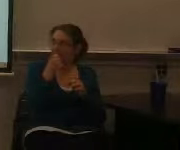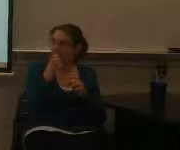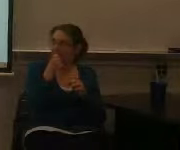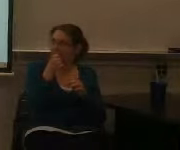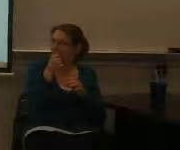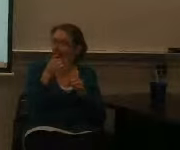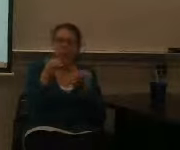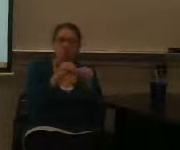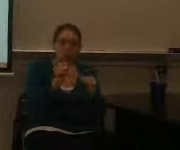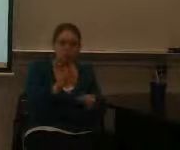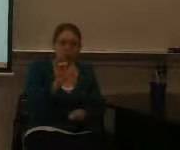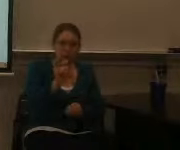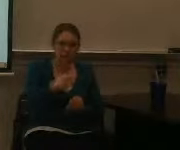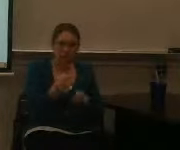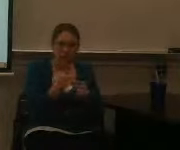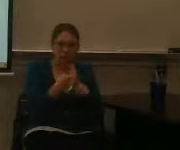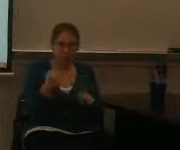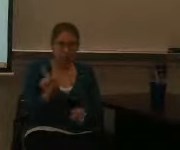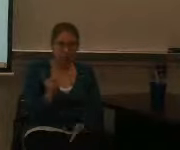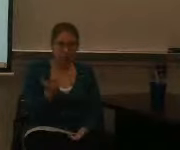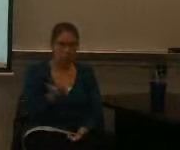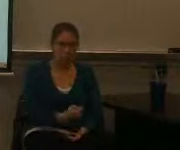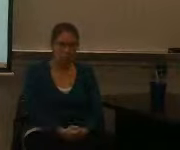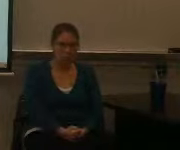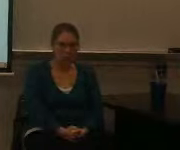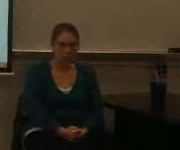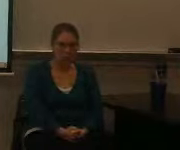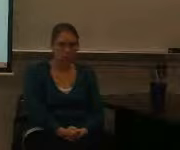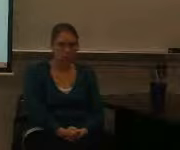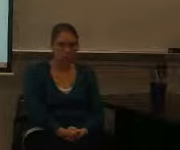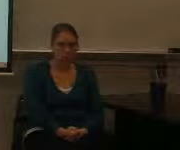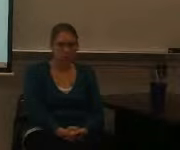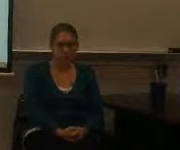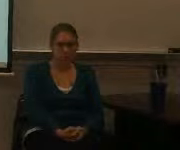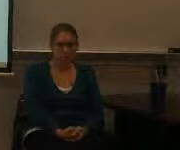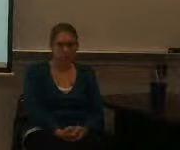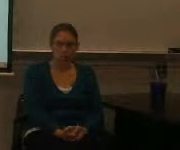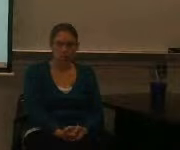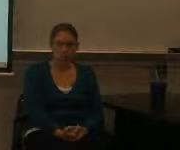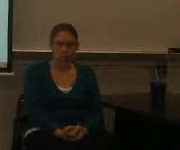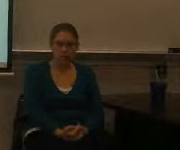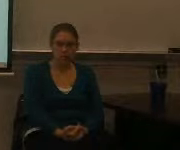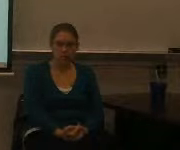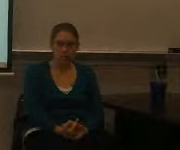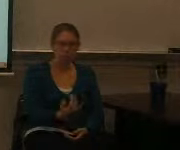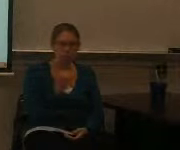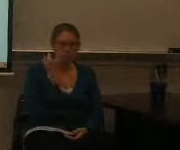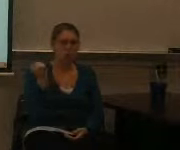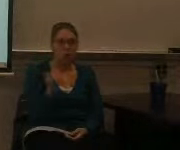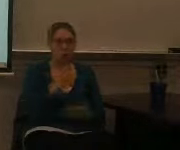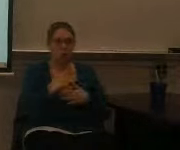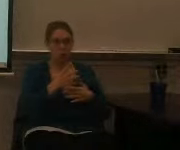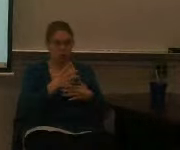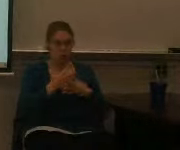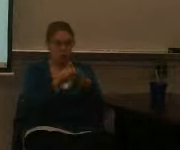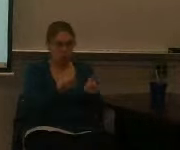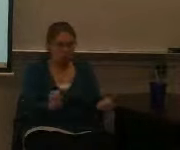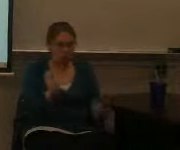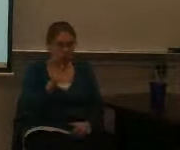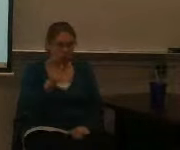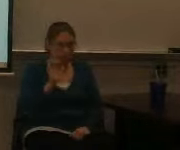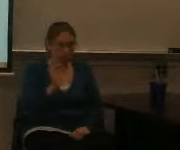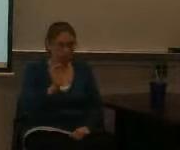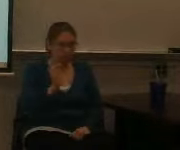More of the carbon have to come from. As if you're always respiring away carbon,